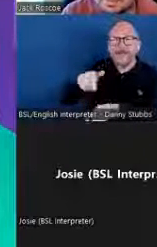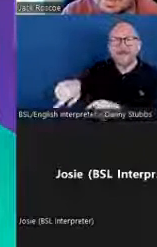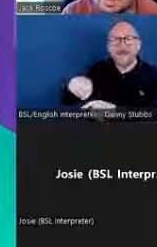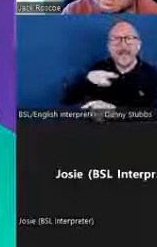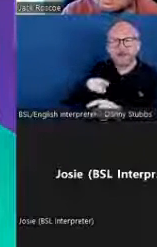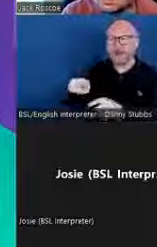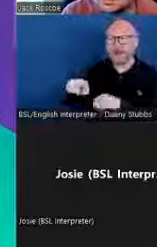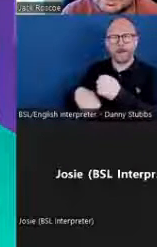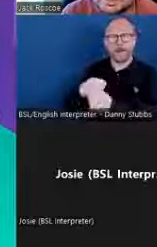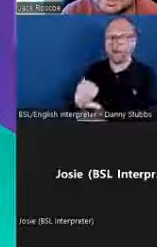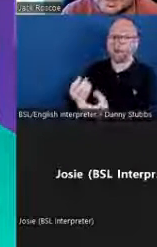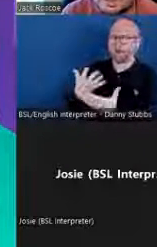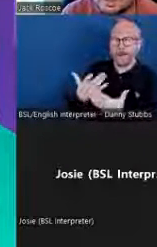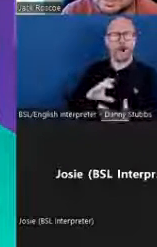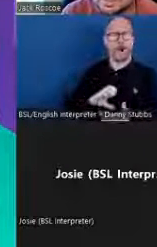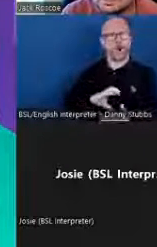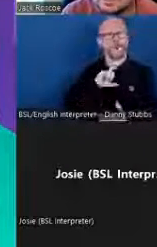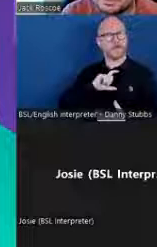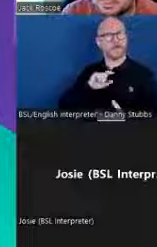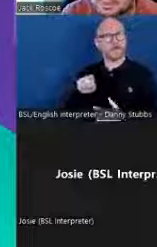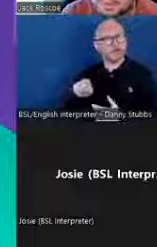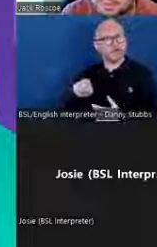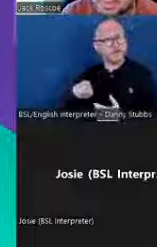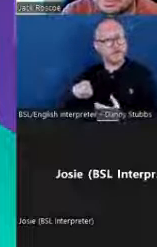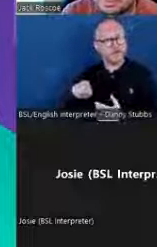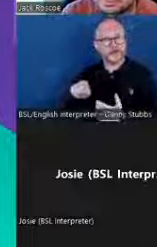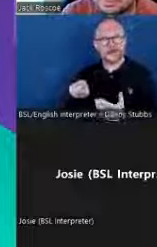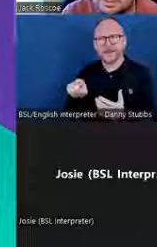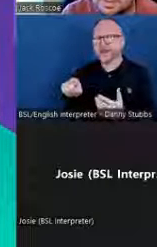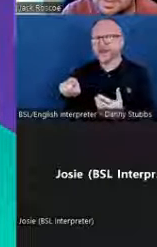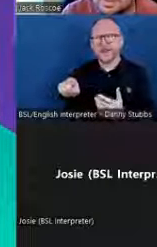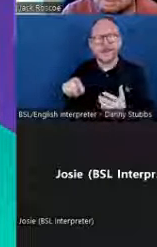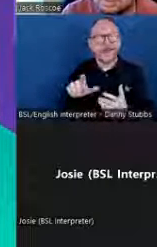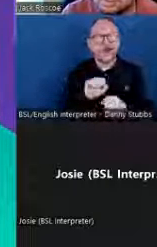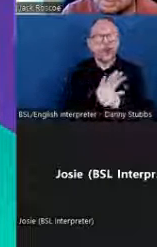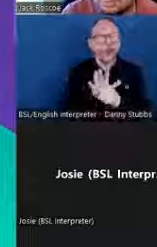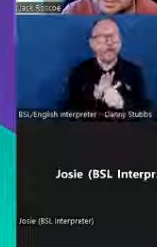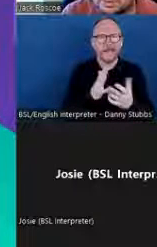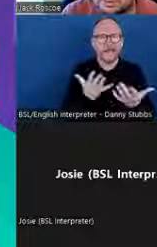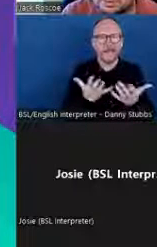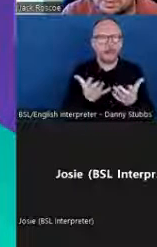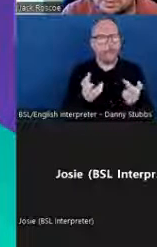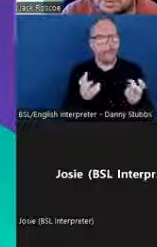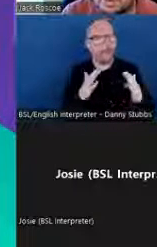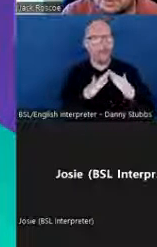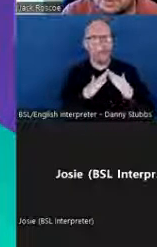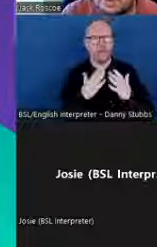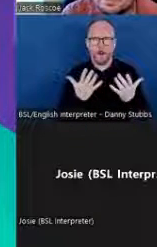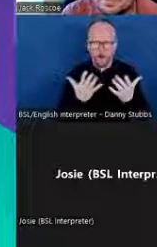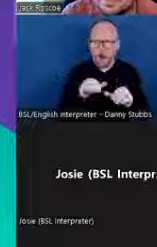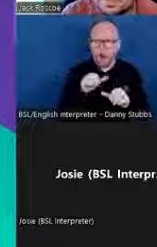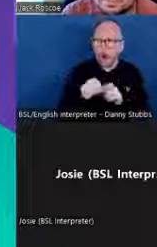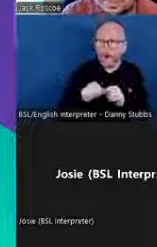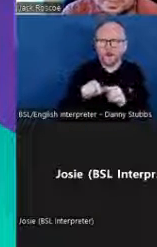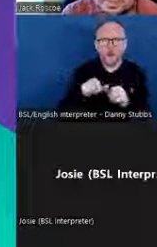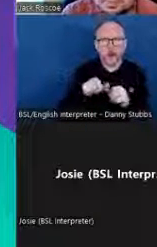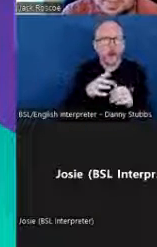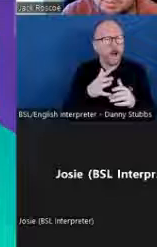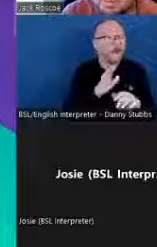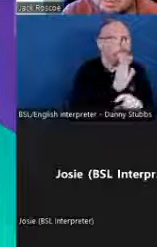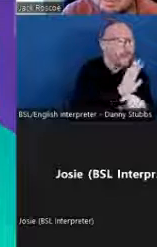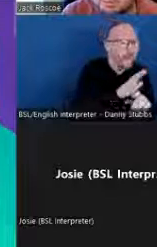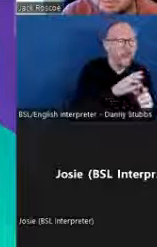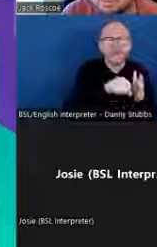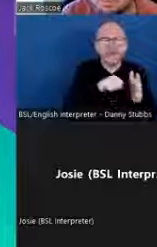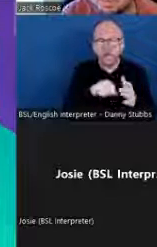in the context of audiences going back to film and cinema after COVID. But quite a lot of you might be working on events in places